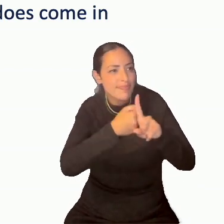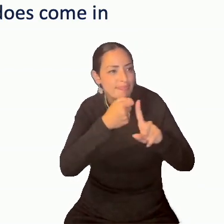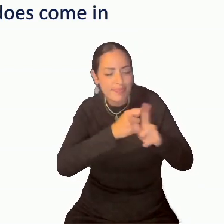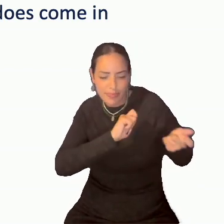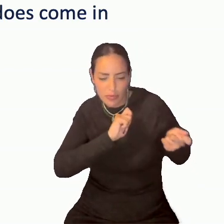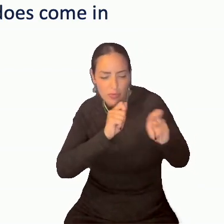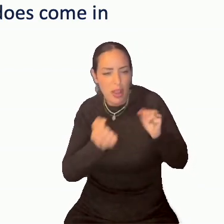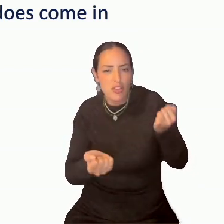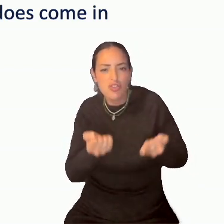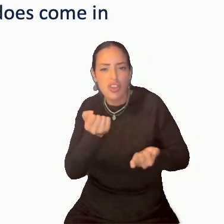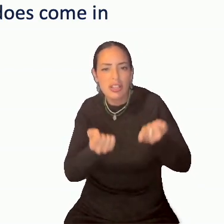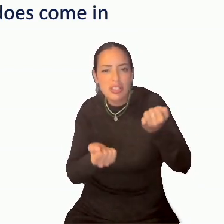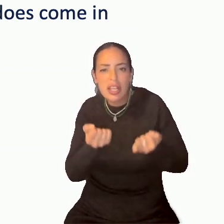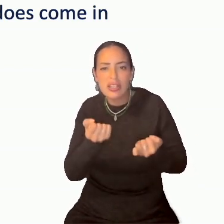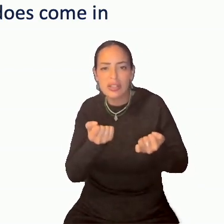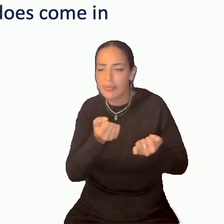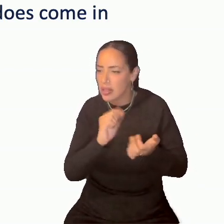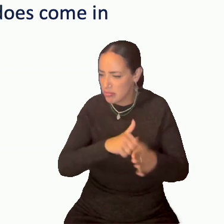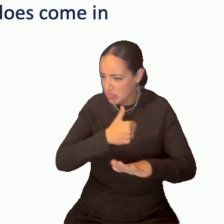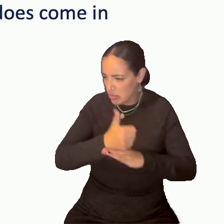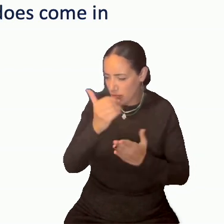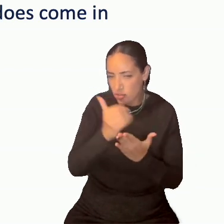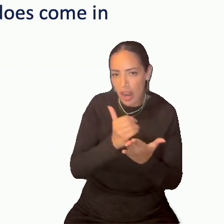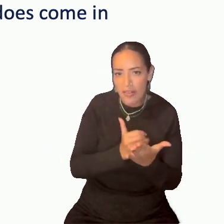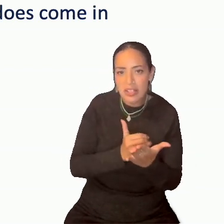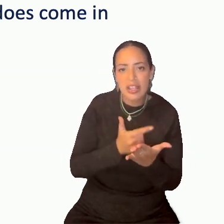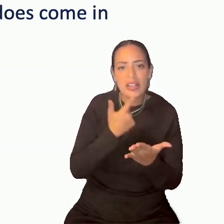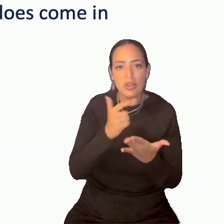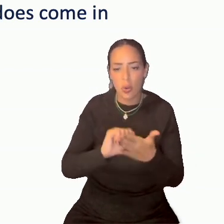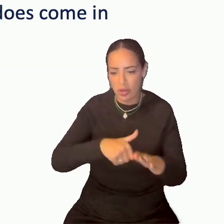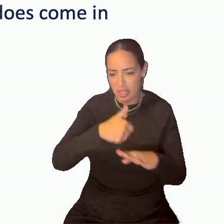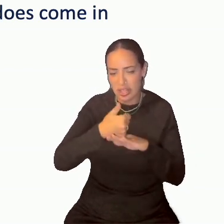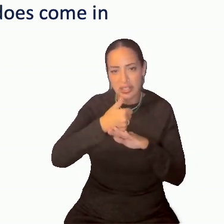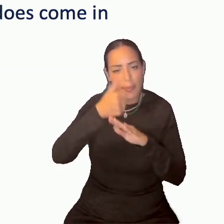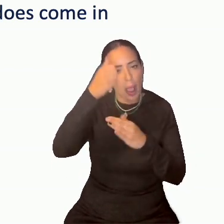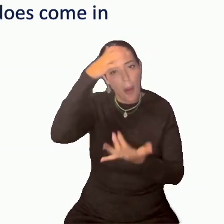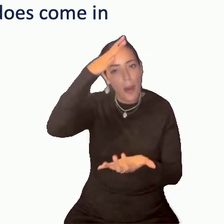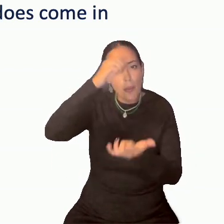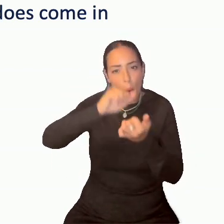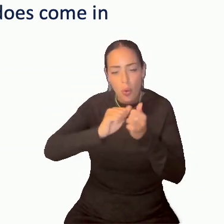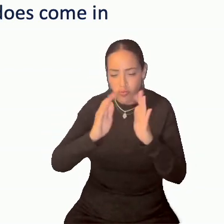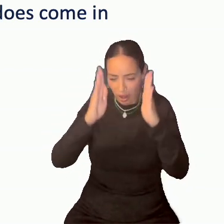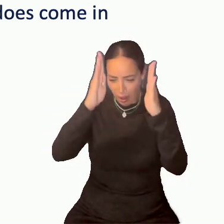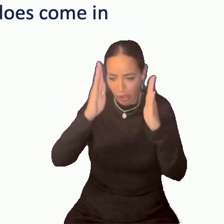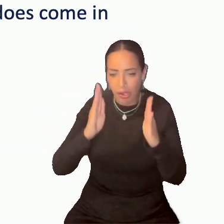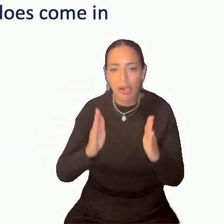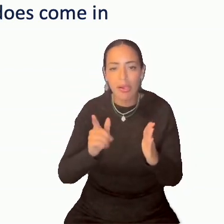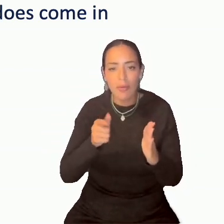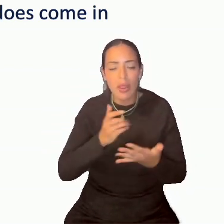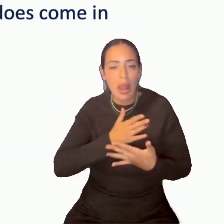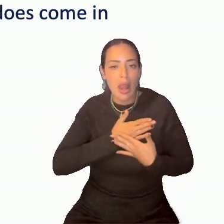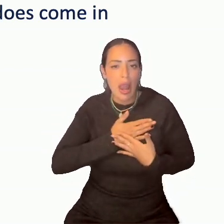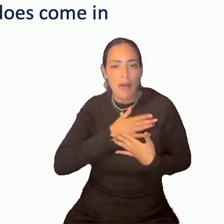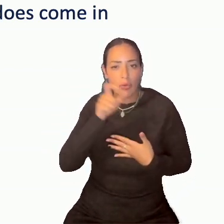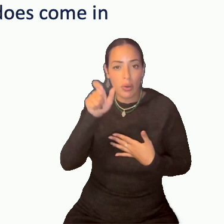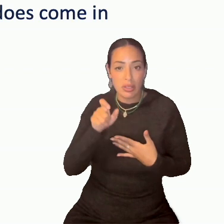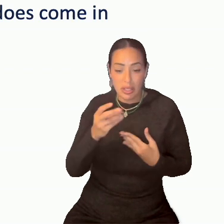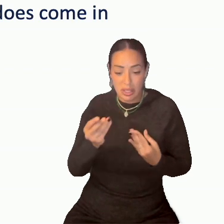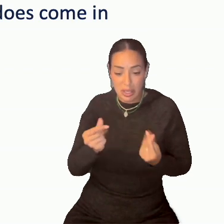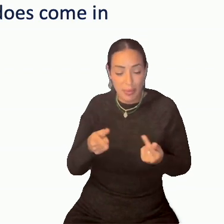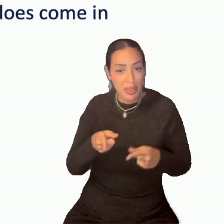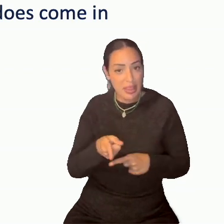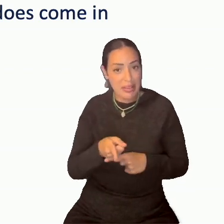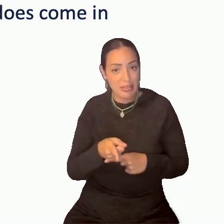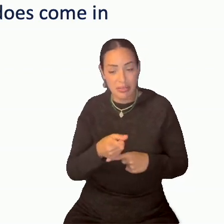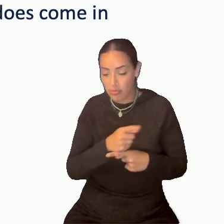up charities, raise money in memory, or establish permanent memorials to remember their loved one. For some, these acts are intensely